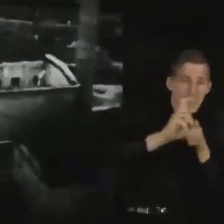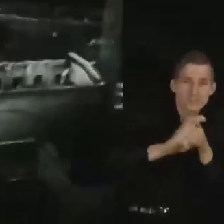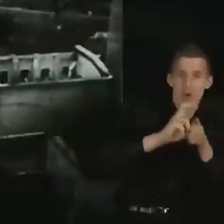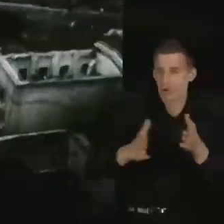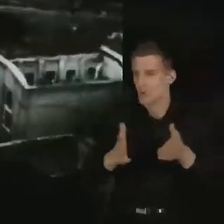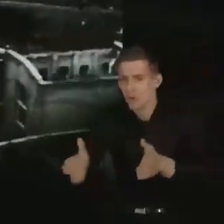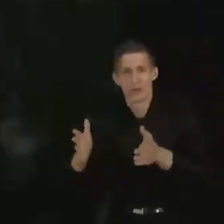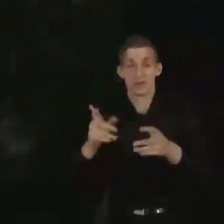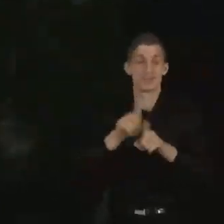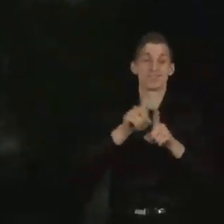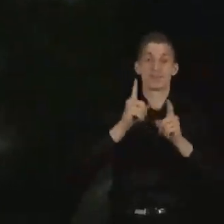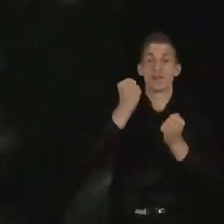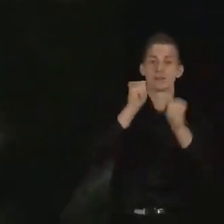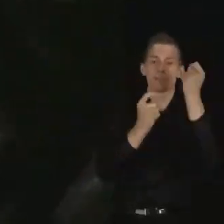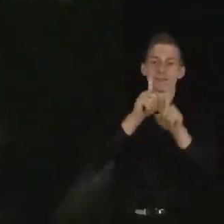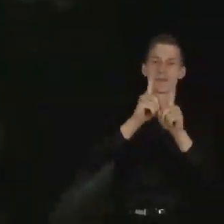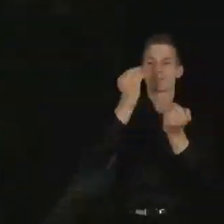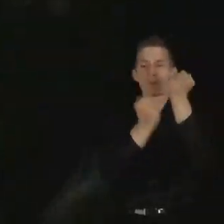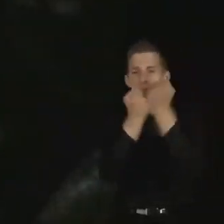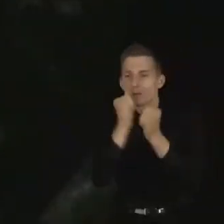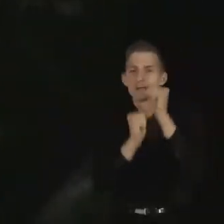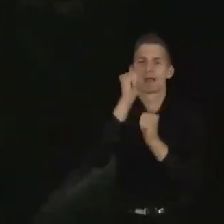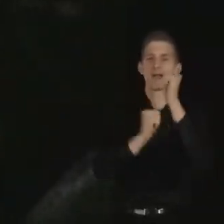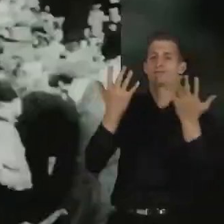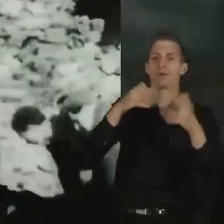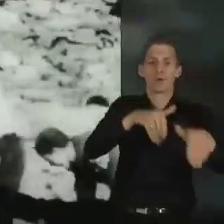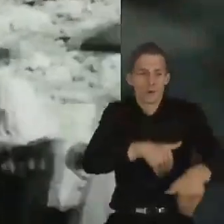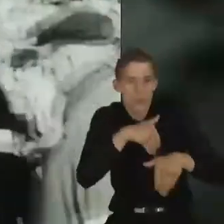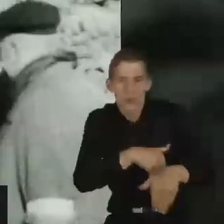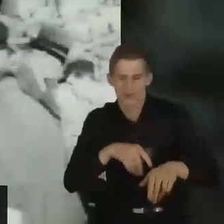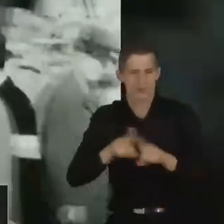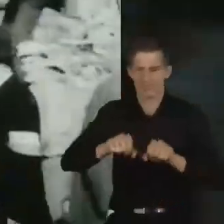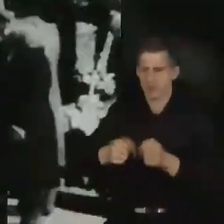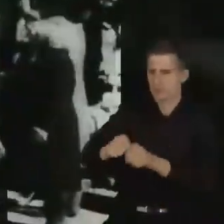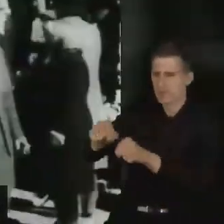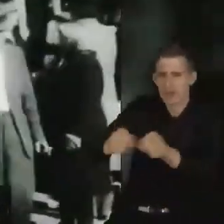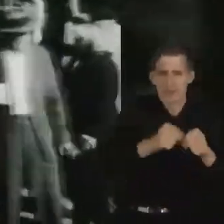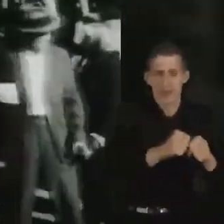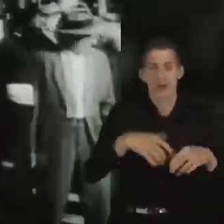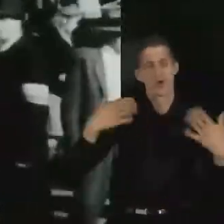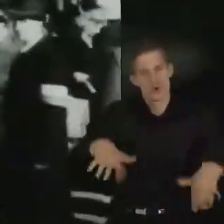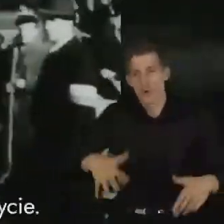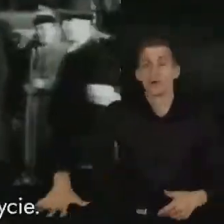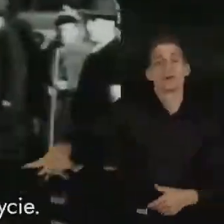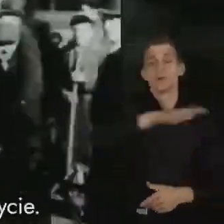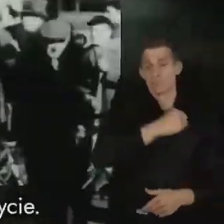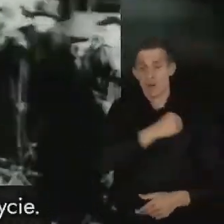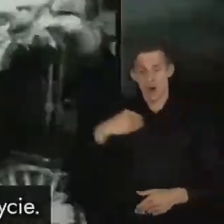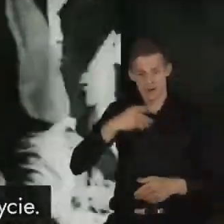industry and agriculture. Due to the mobilization and determination of the Polish